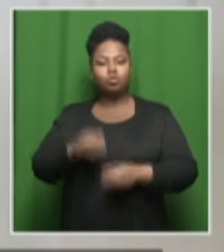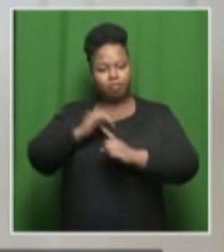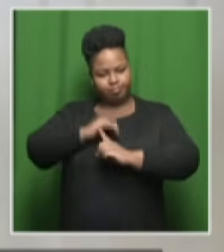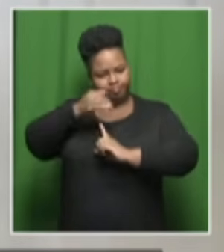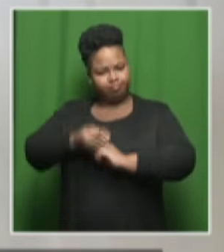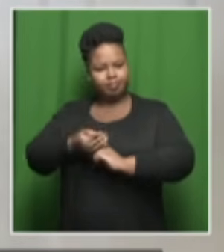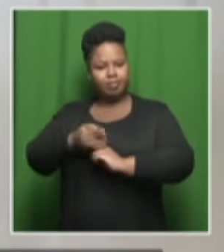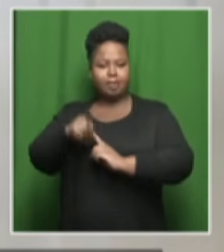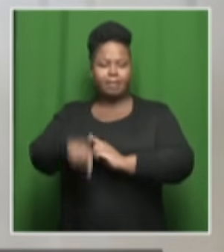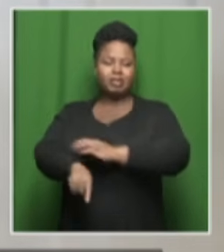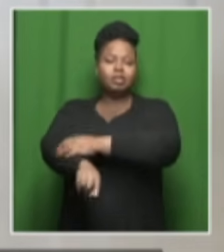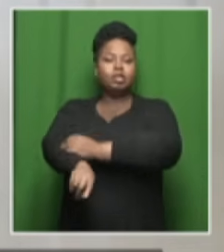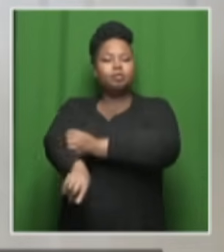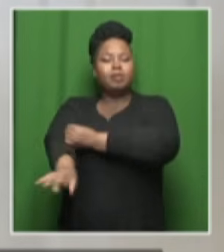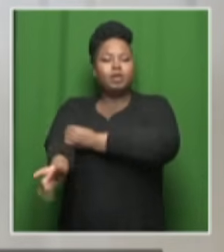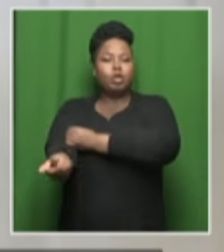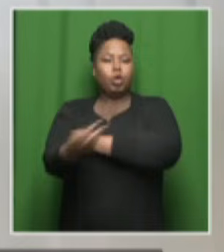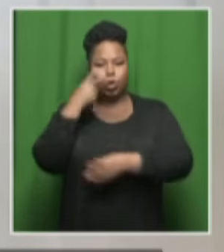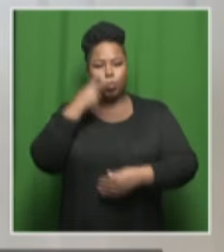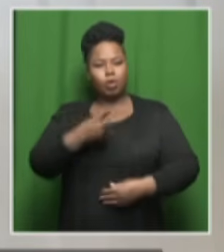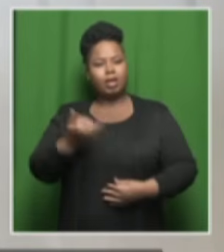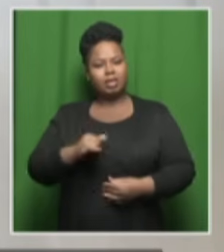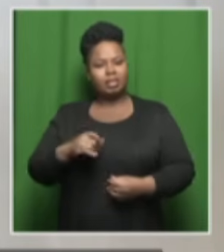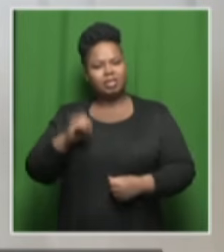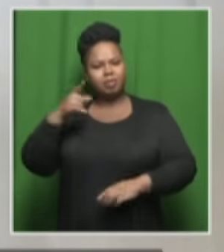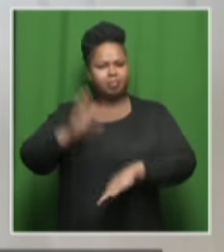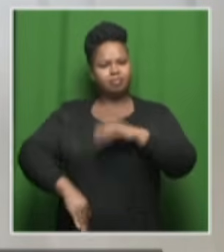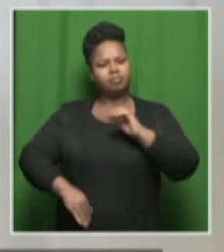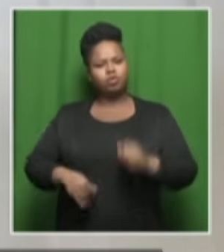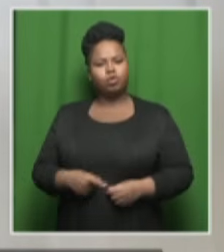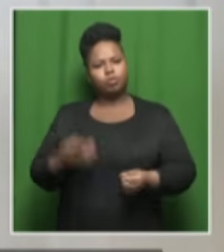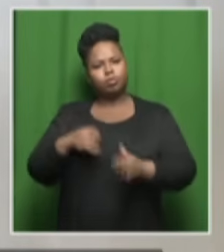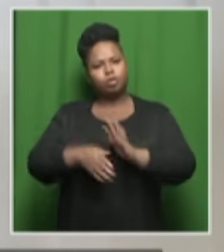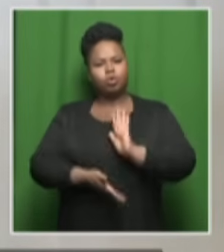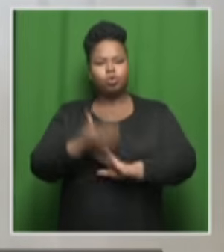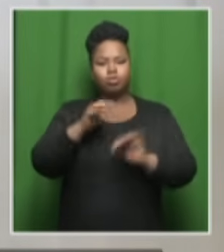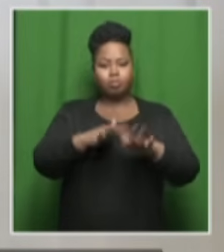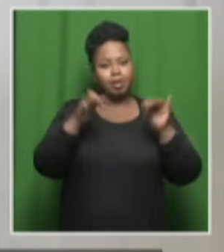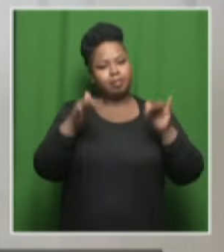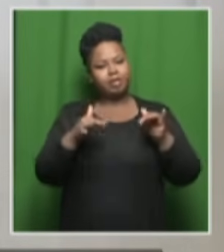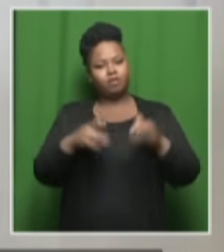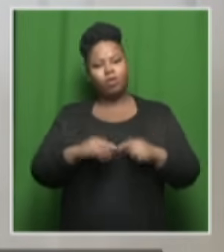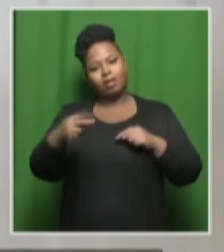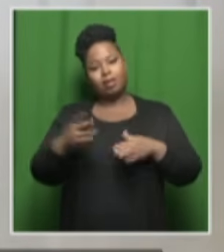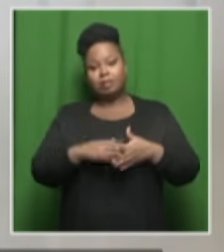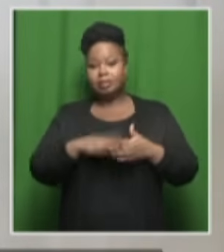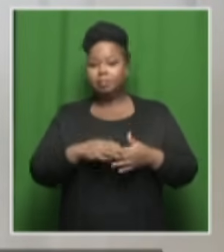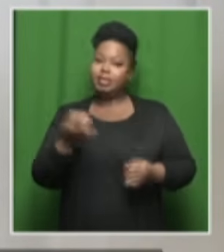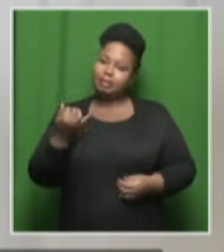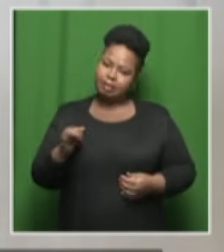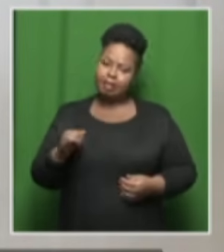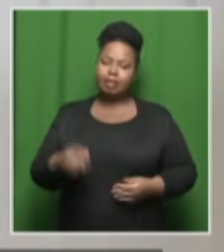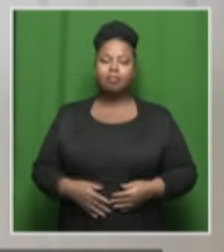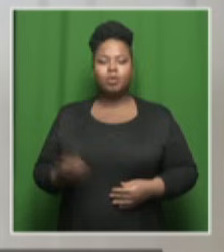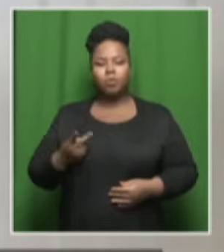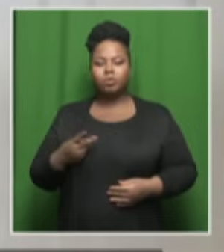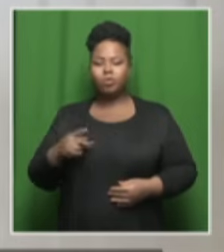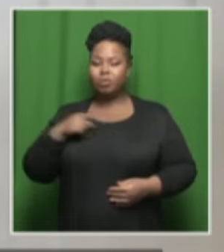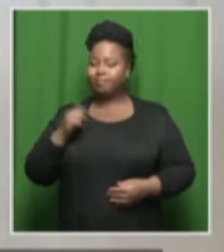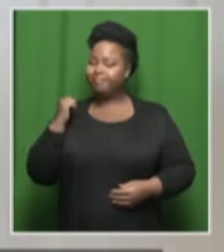or being perceived as if there's someone who's prosecuting them, stopping them from going to parliament to ulterior reasons, I think the statements that were stated by the